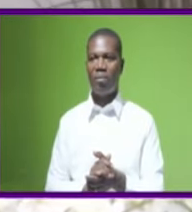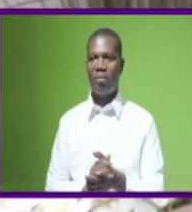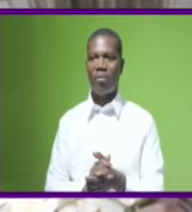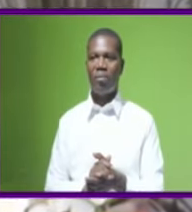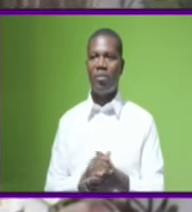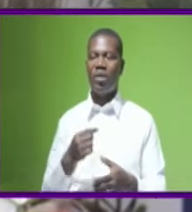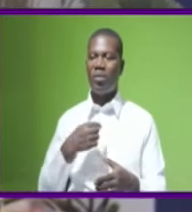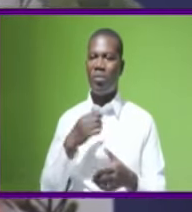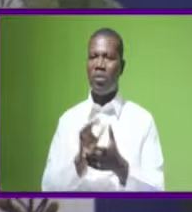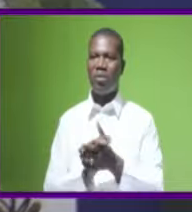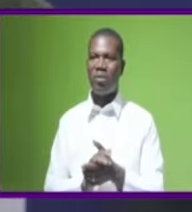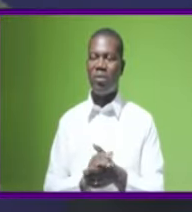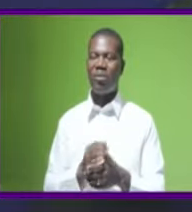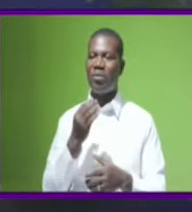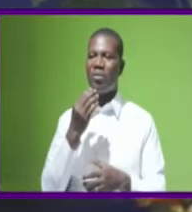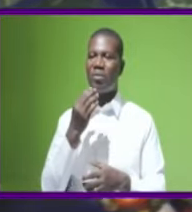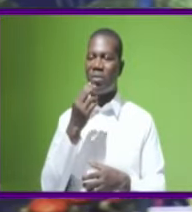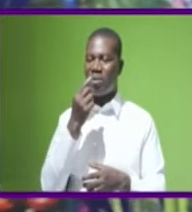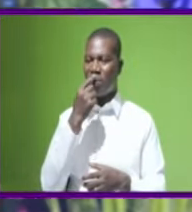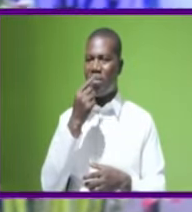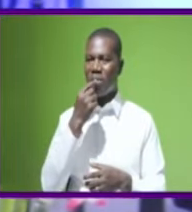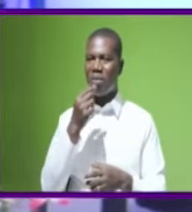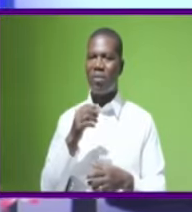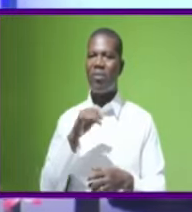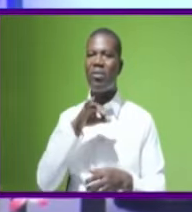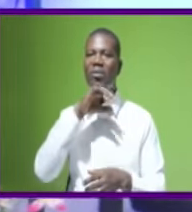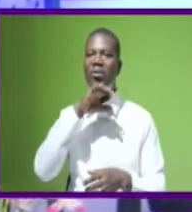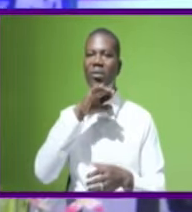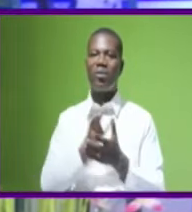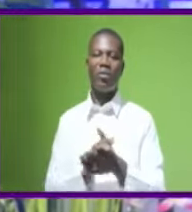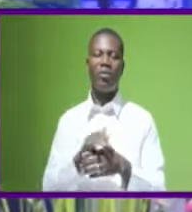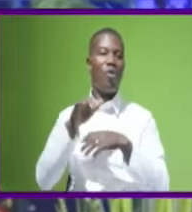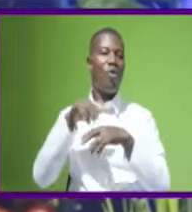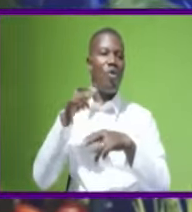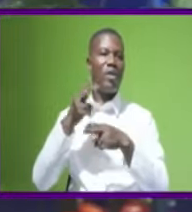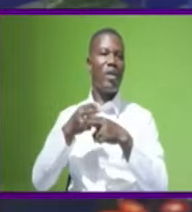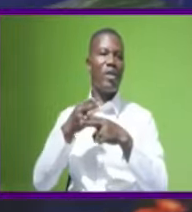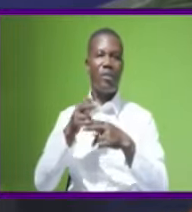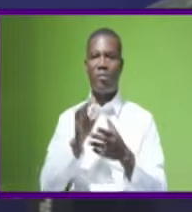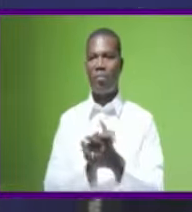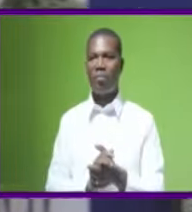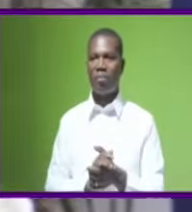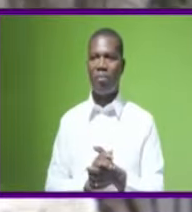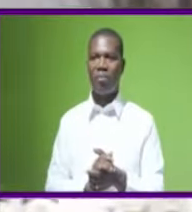it is suiting for me to mention their names. Praise the Lord. Hallelujah.